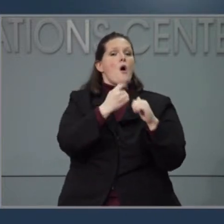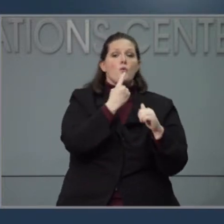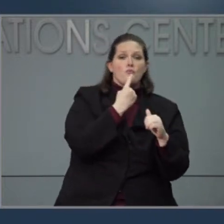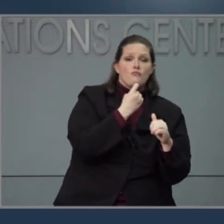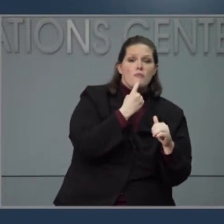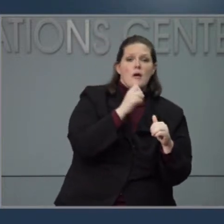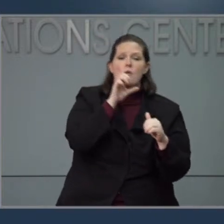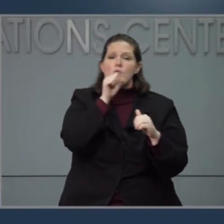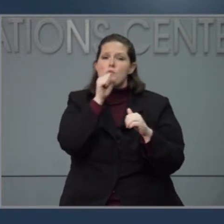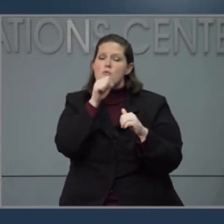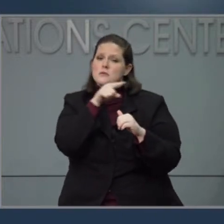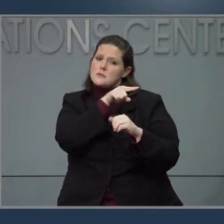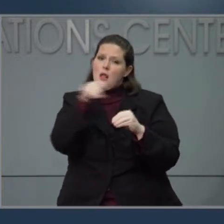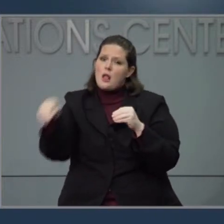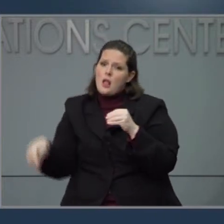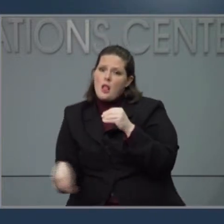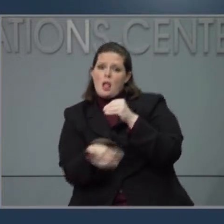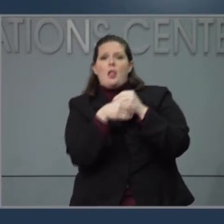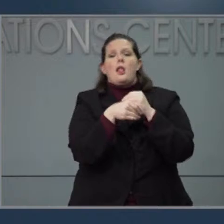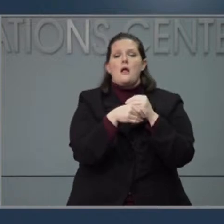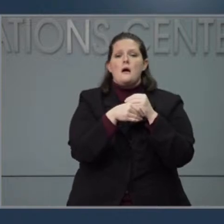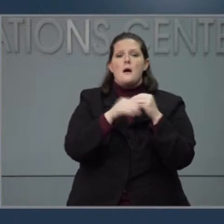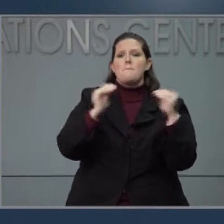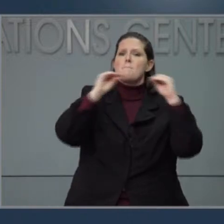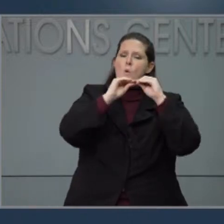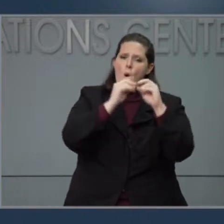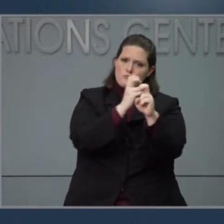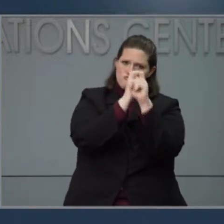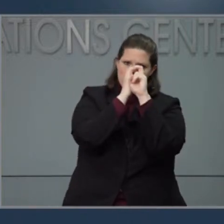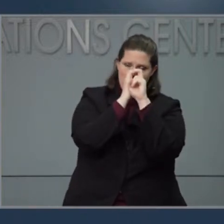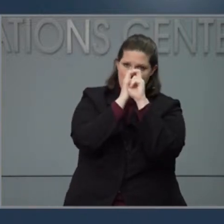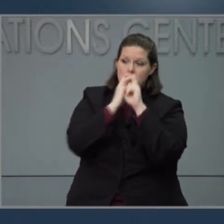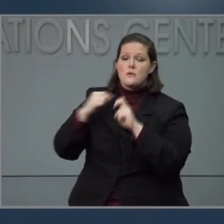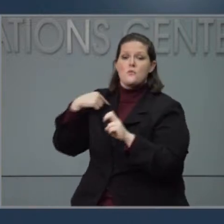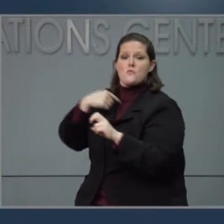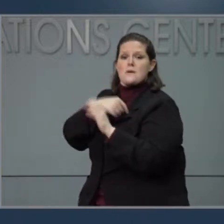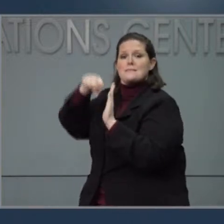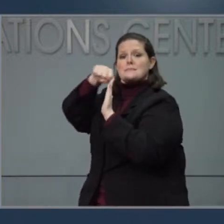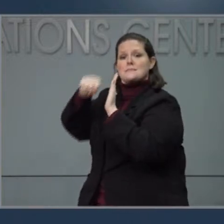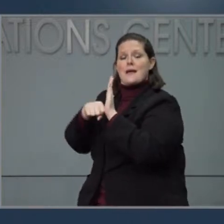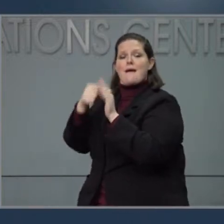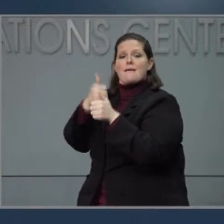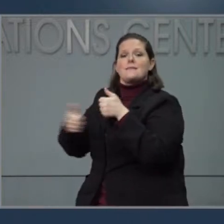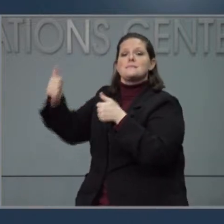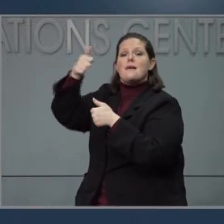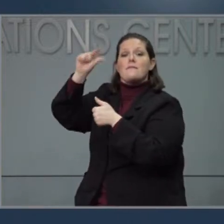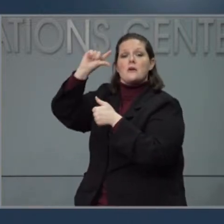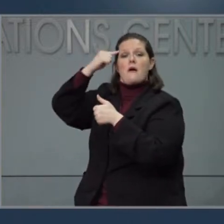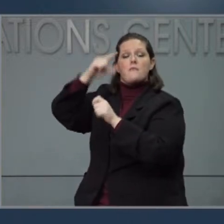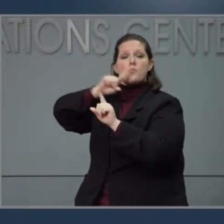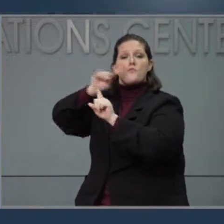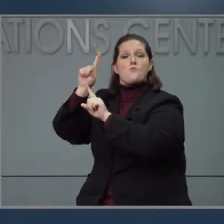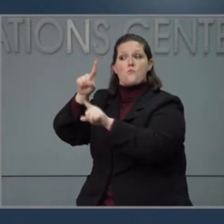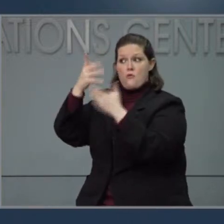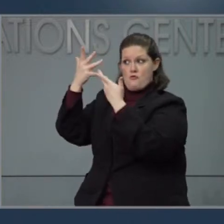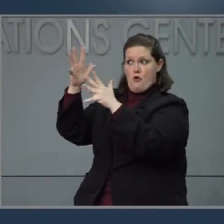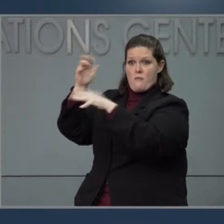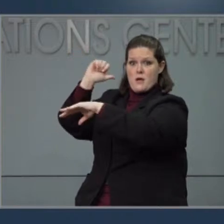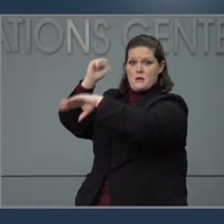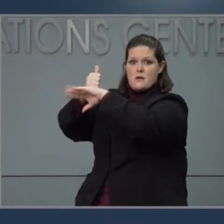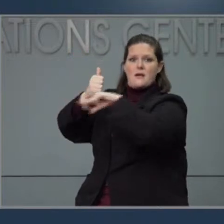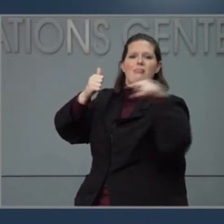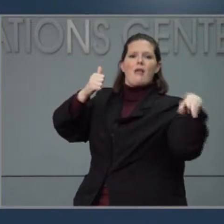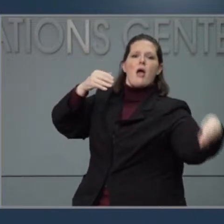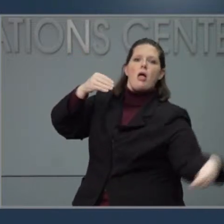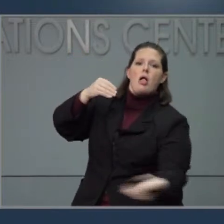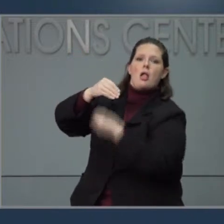go further and build on top of the already existing executive orders and guidance from the Department of Health and Human